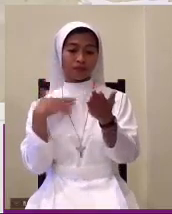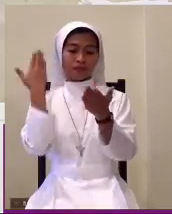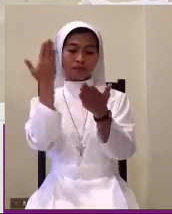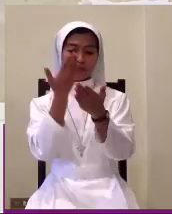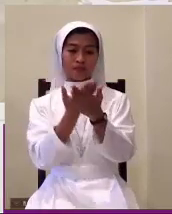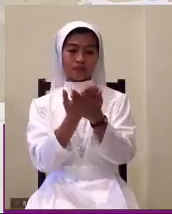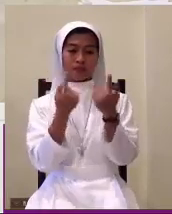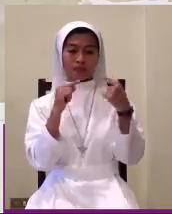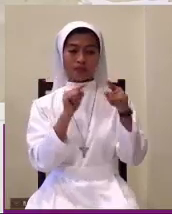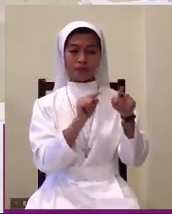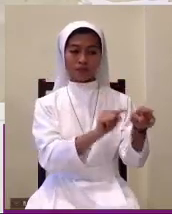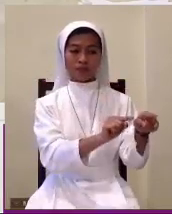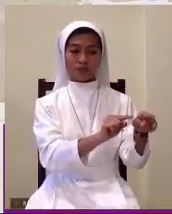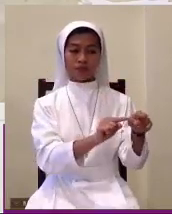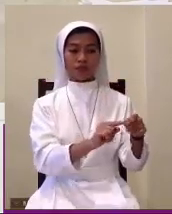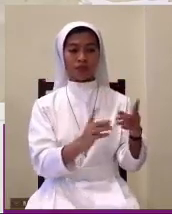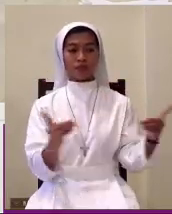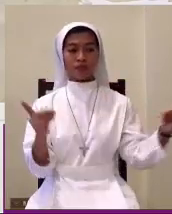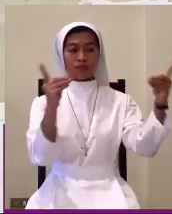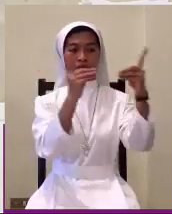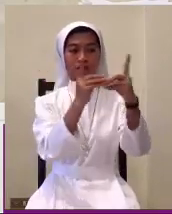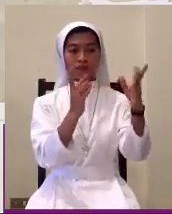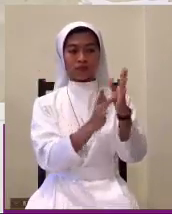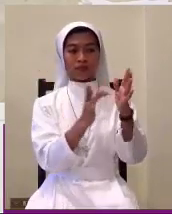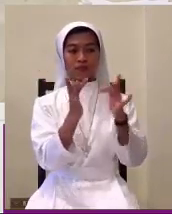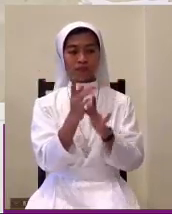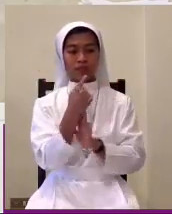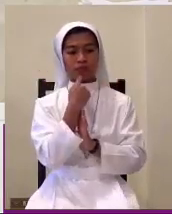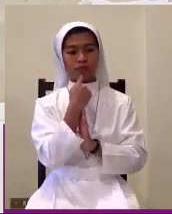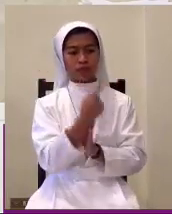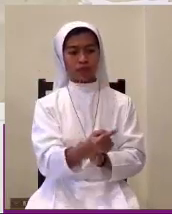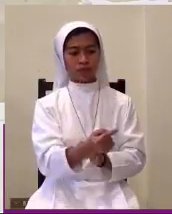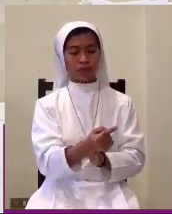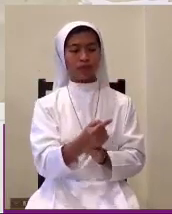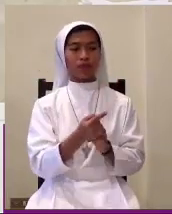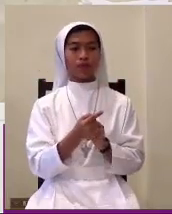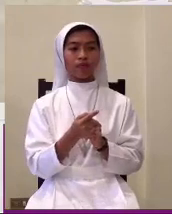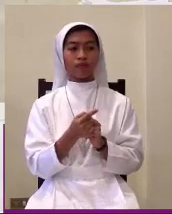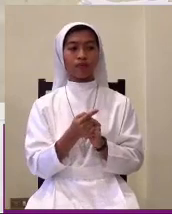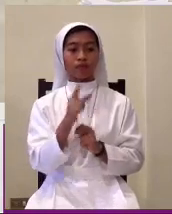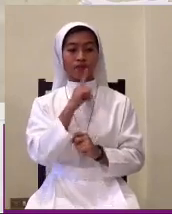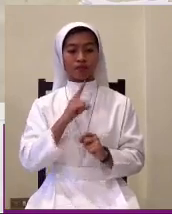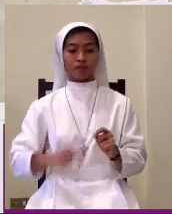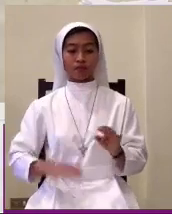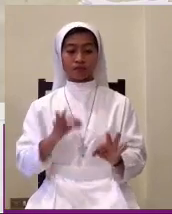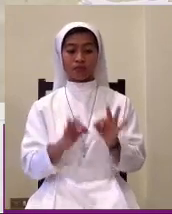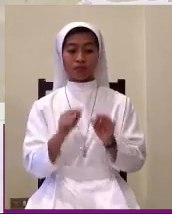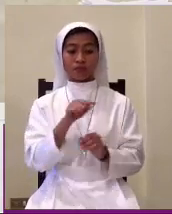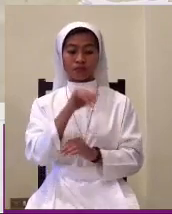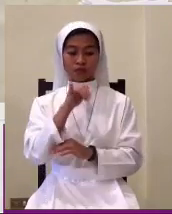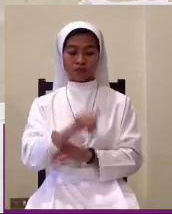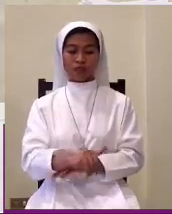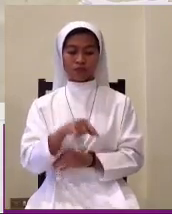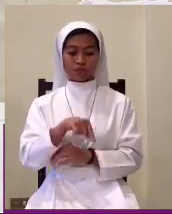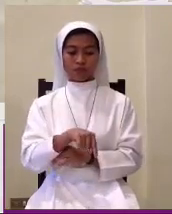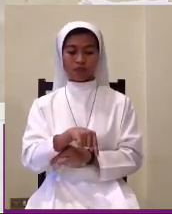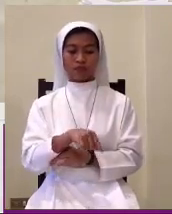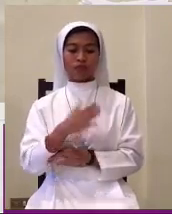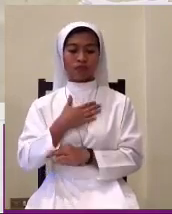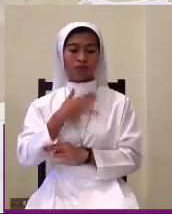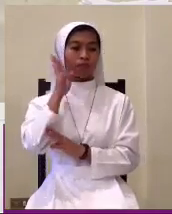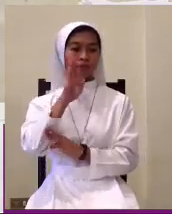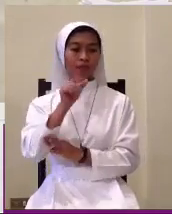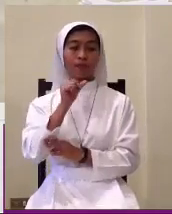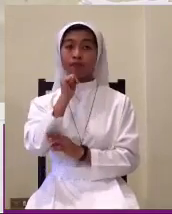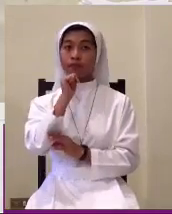at home. Martha said to Jesus, "Lord, if you had been here, my brother would not